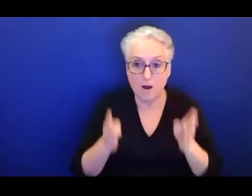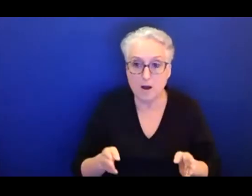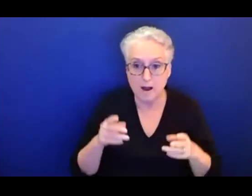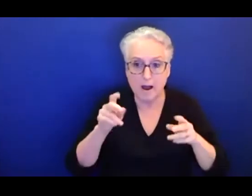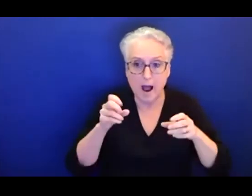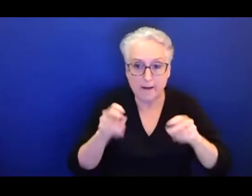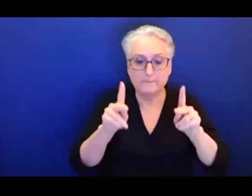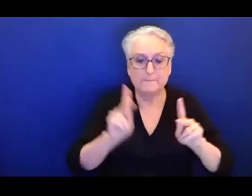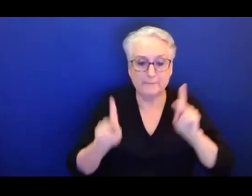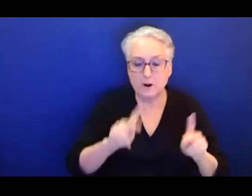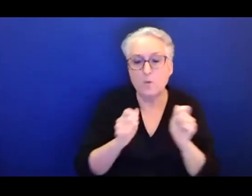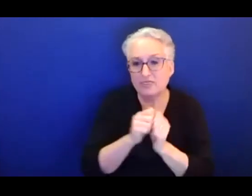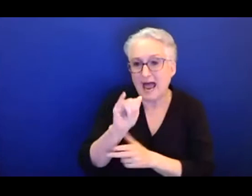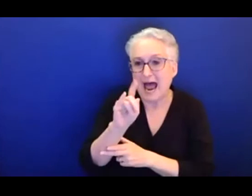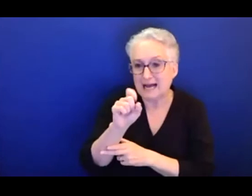The Annual Action Plan for